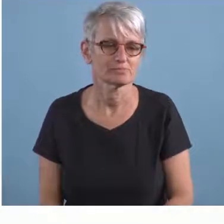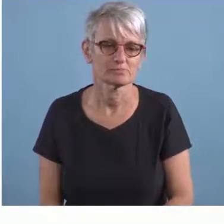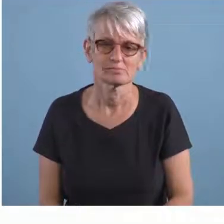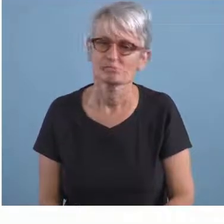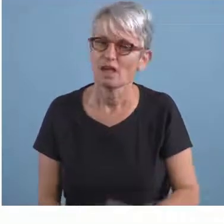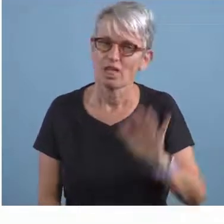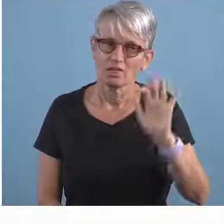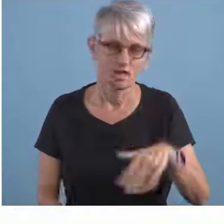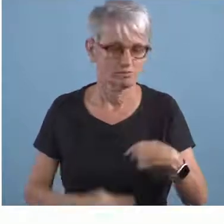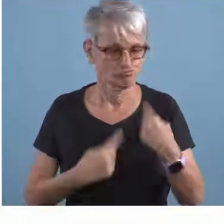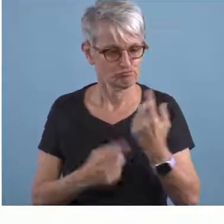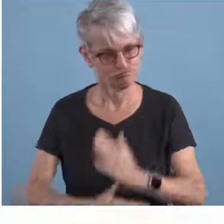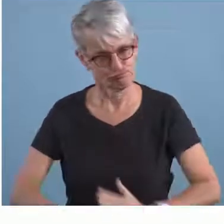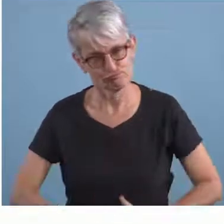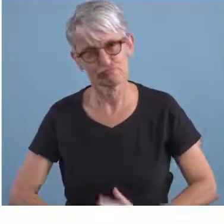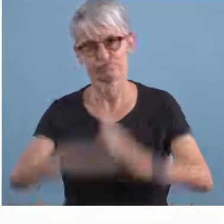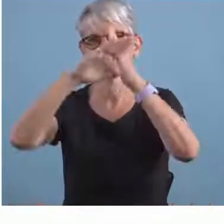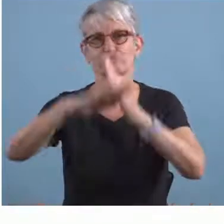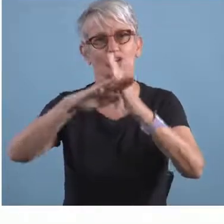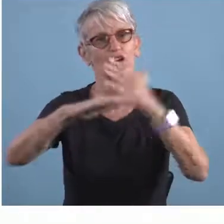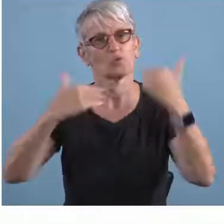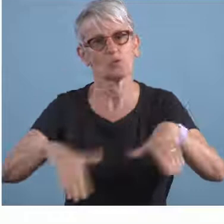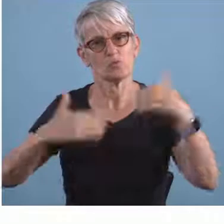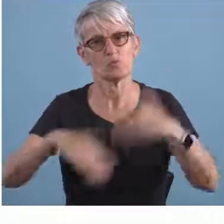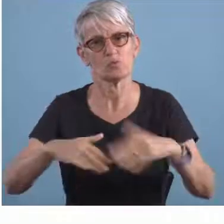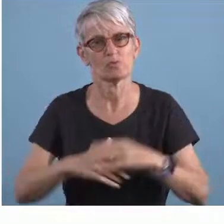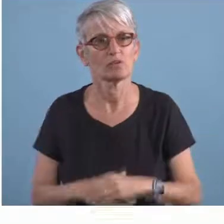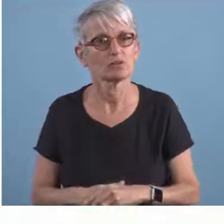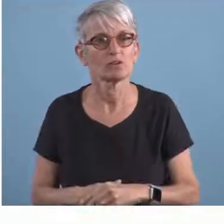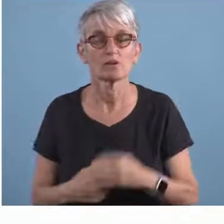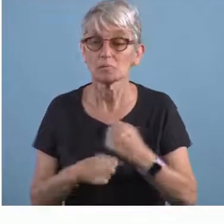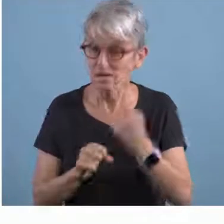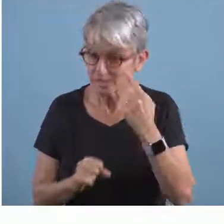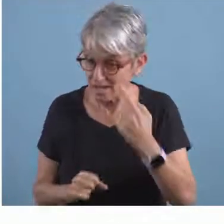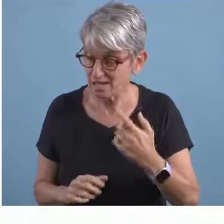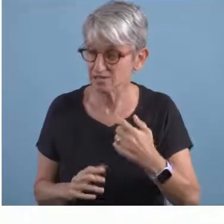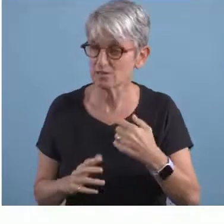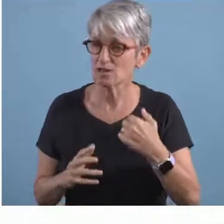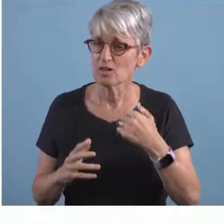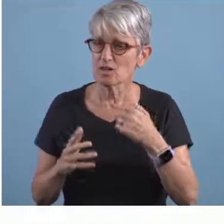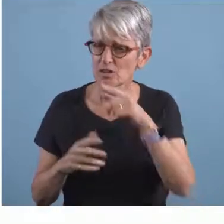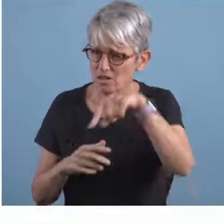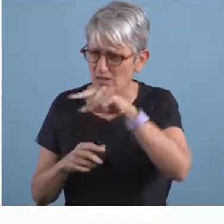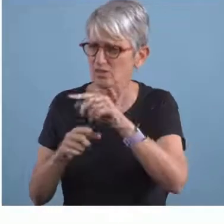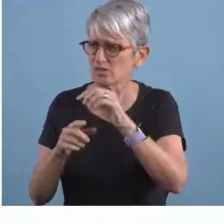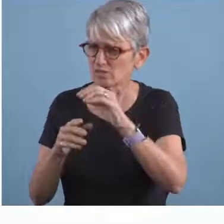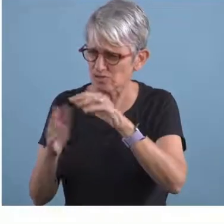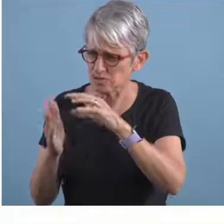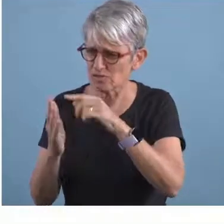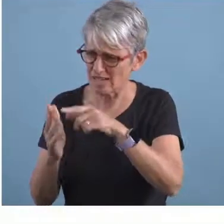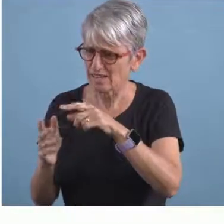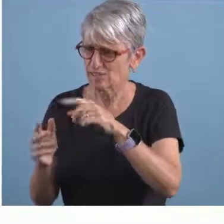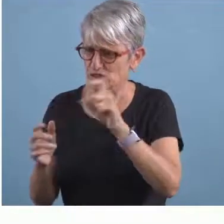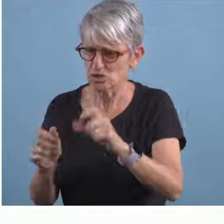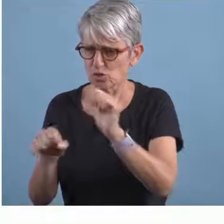barrier. I think that it makes sense. It's logical. We're telling people who were trained to work with people in person